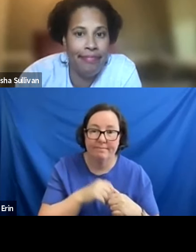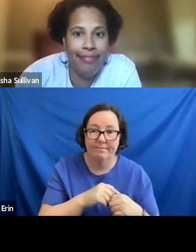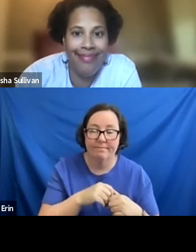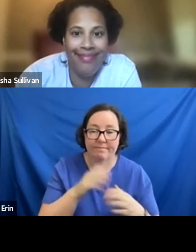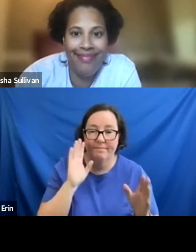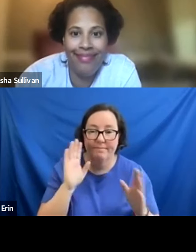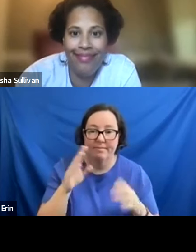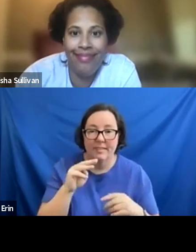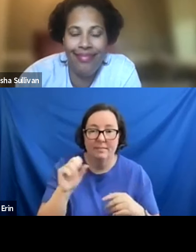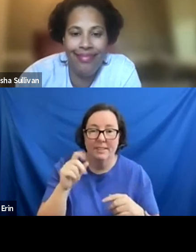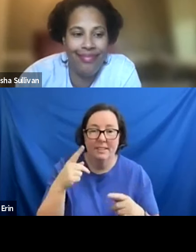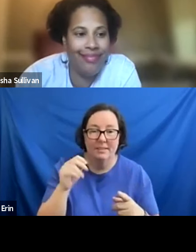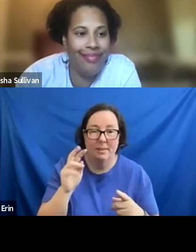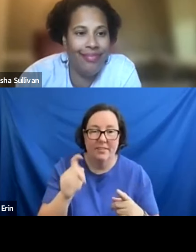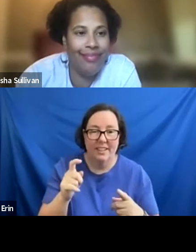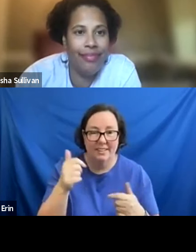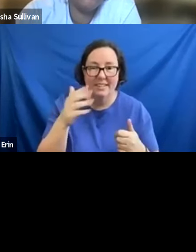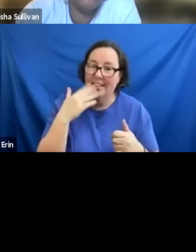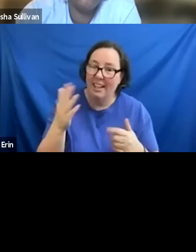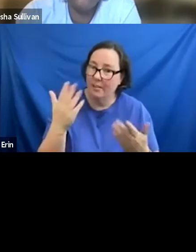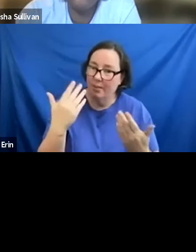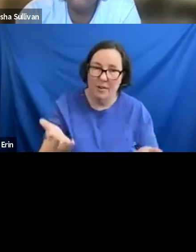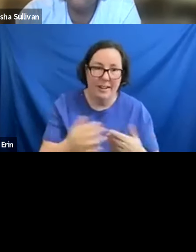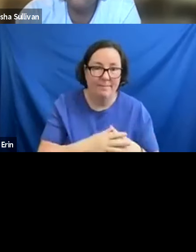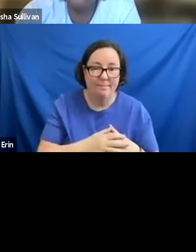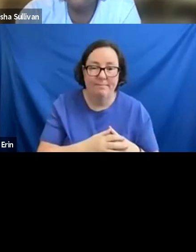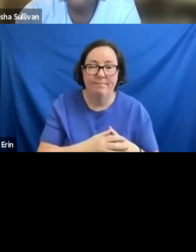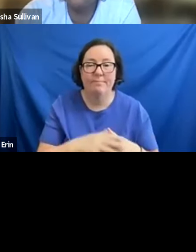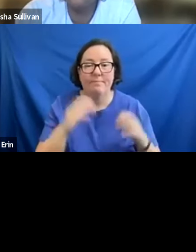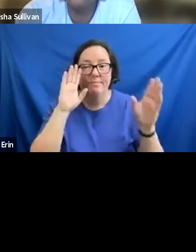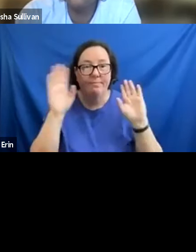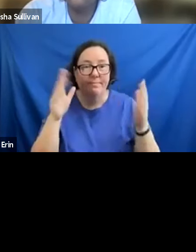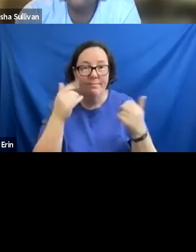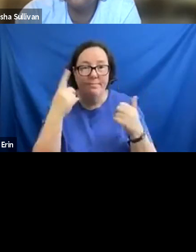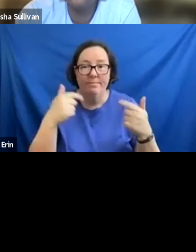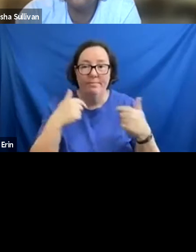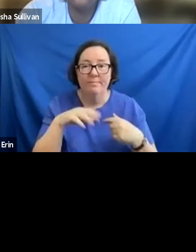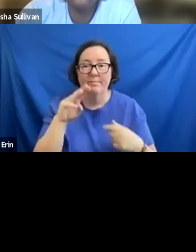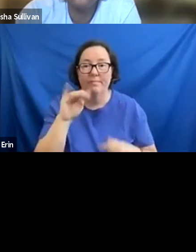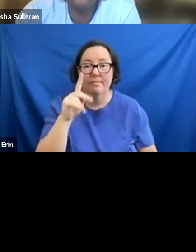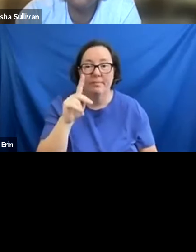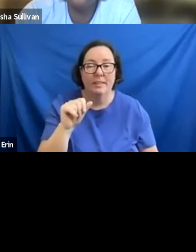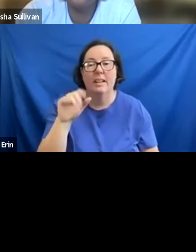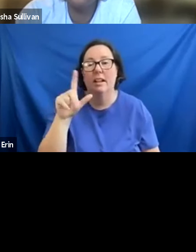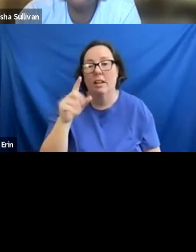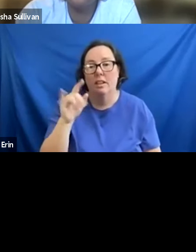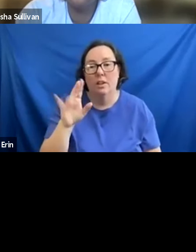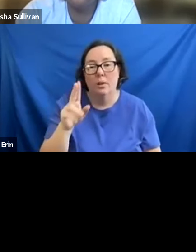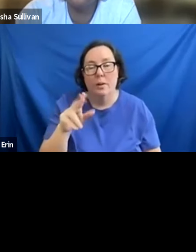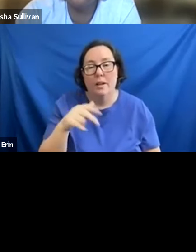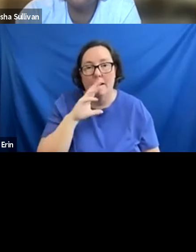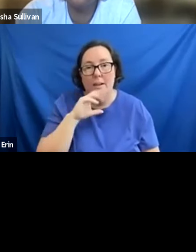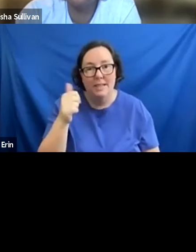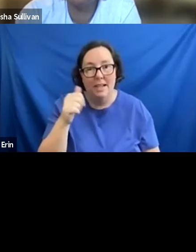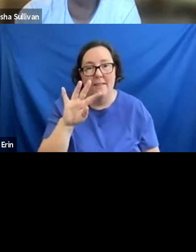Thank you, Ms. Parvex. Thank you. You can start. Hi, everybody. My name is Mika Liu. I am 10 and a